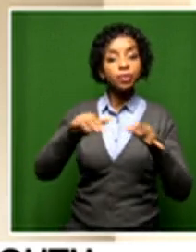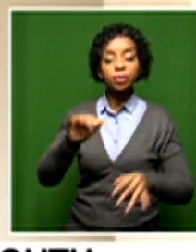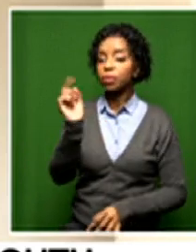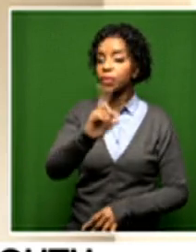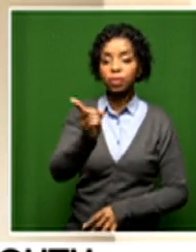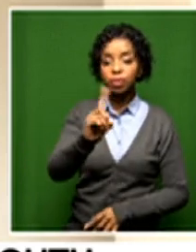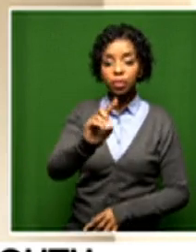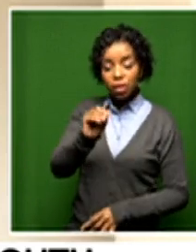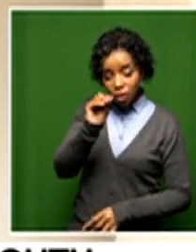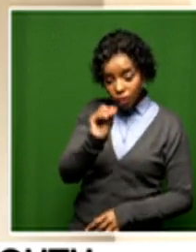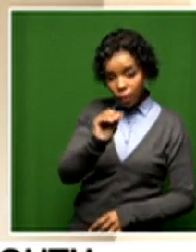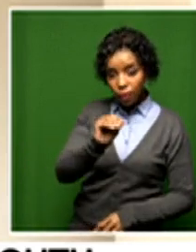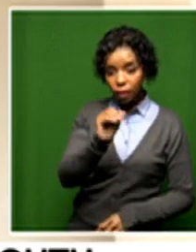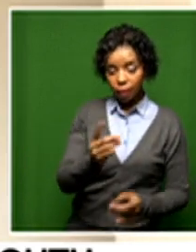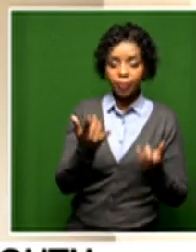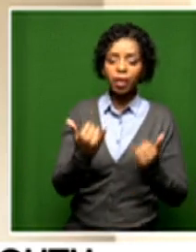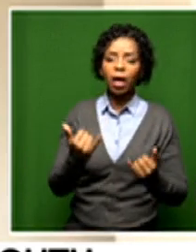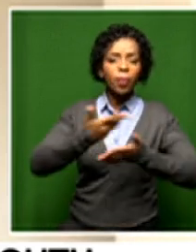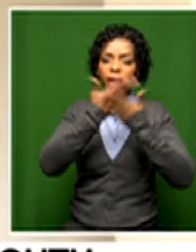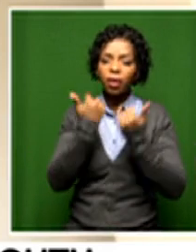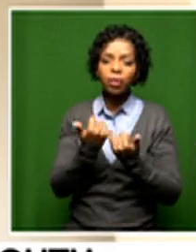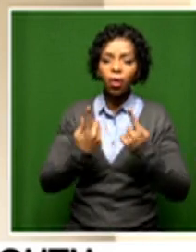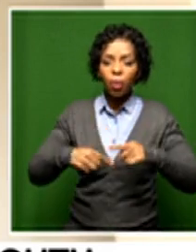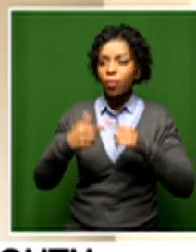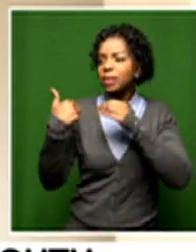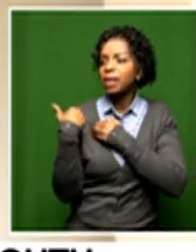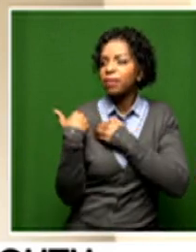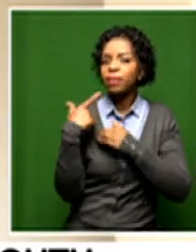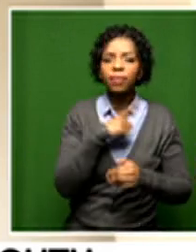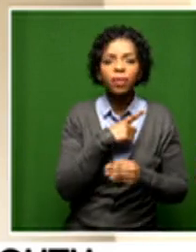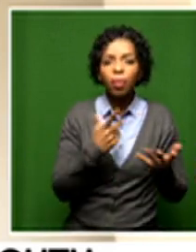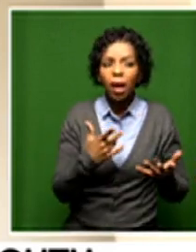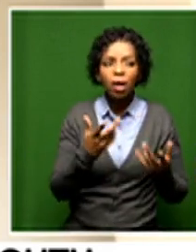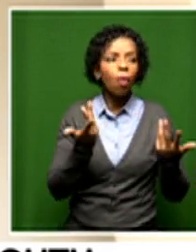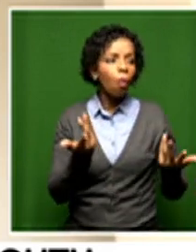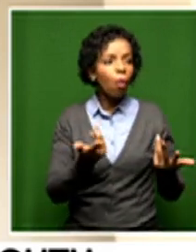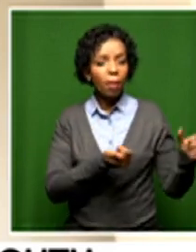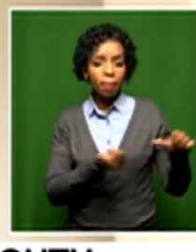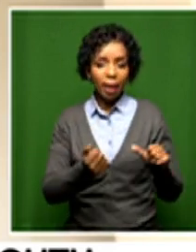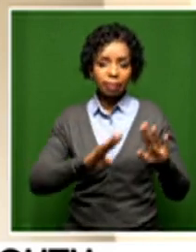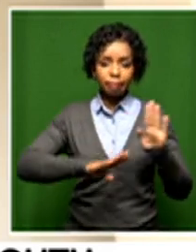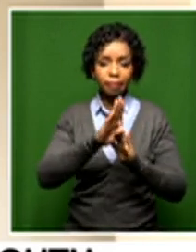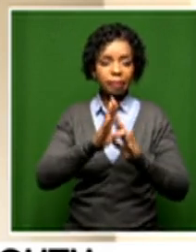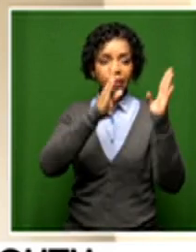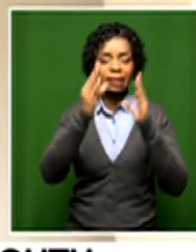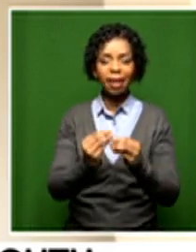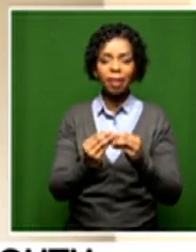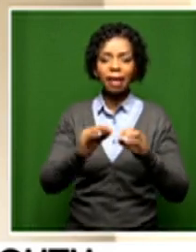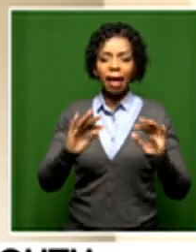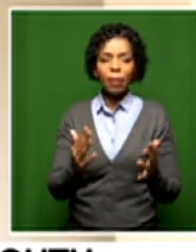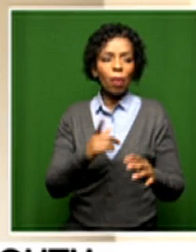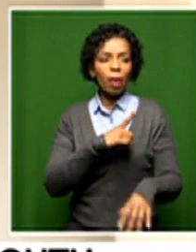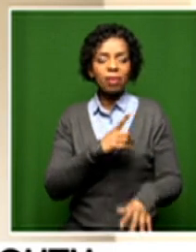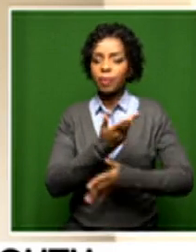this point, we can't say what saved us and what will cause it to come back. And so no one can say the risk is low, the risk